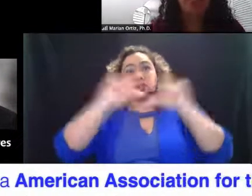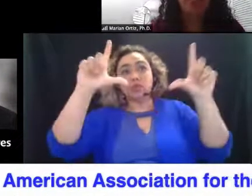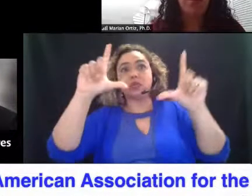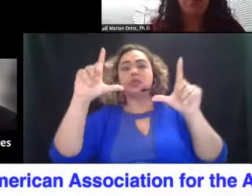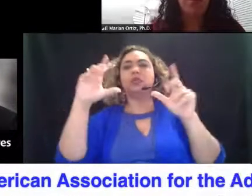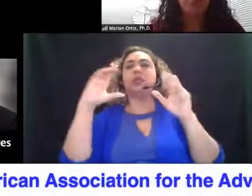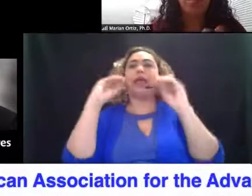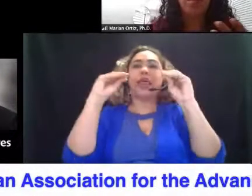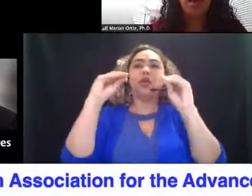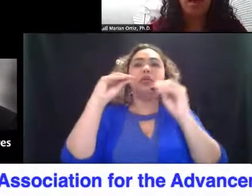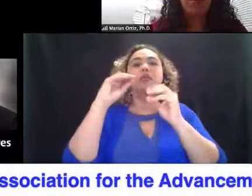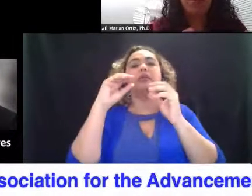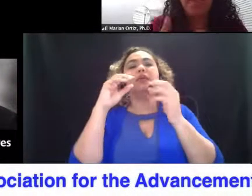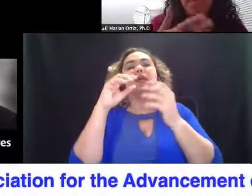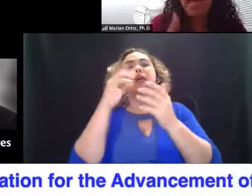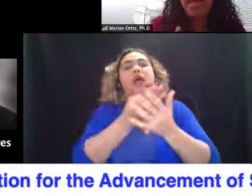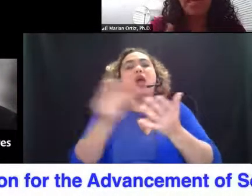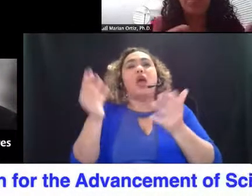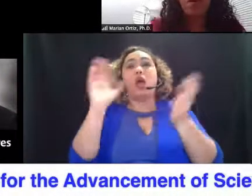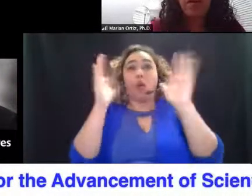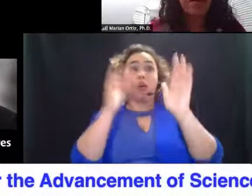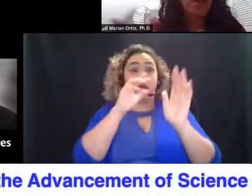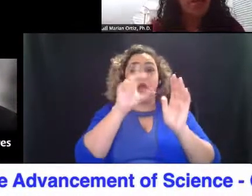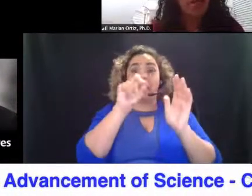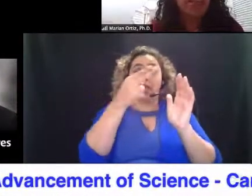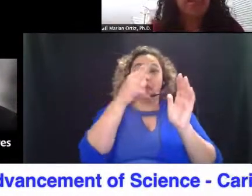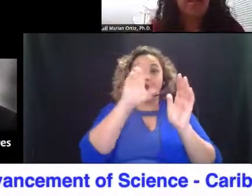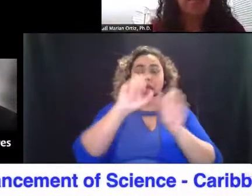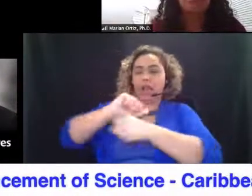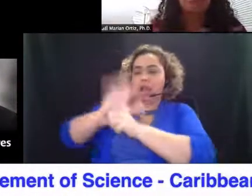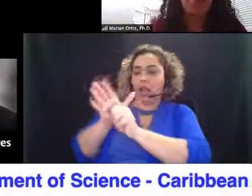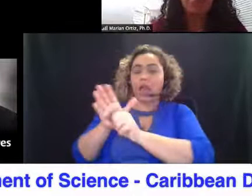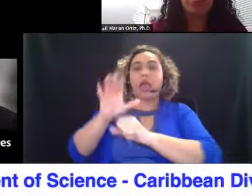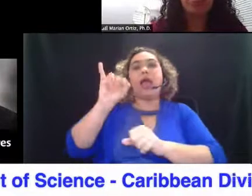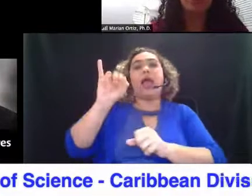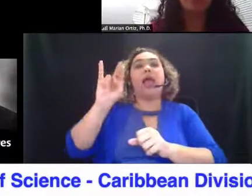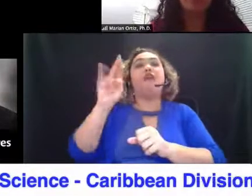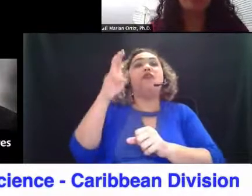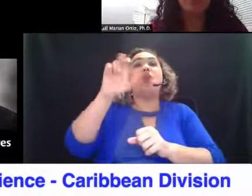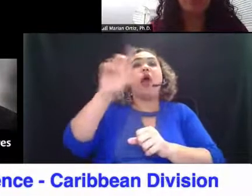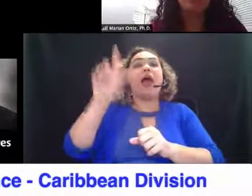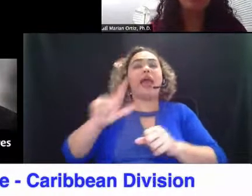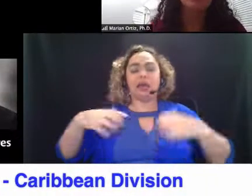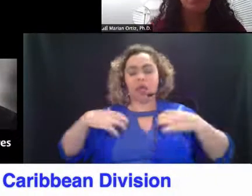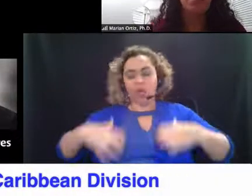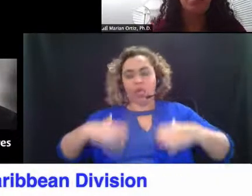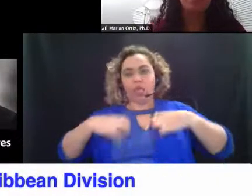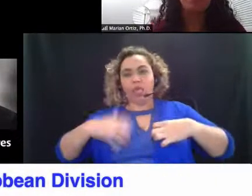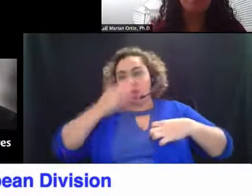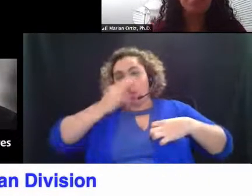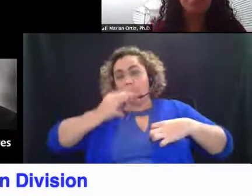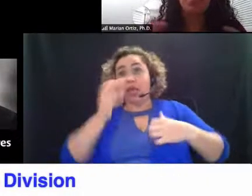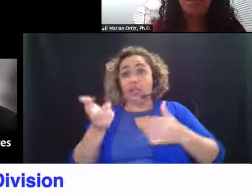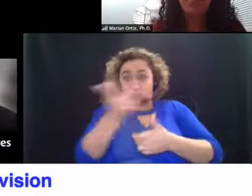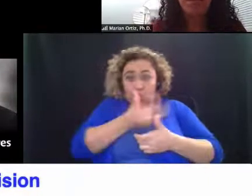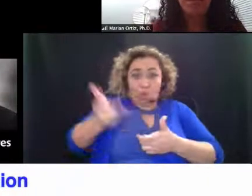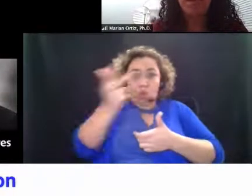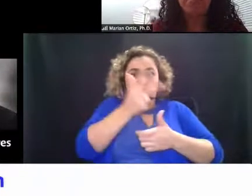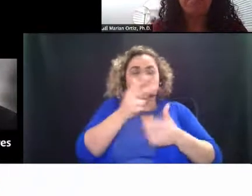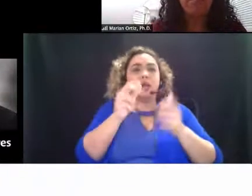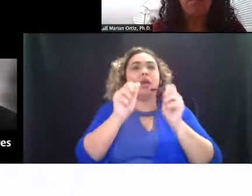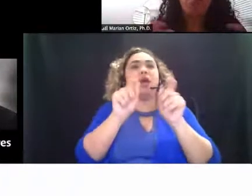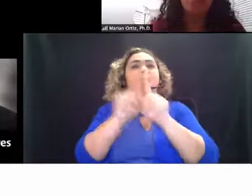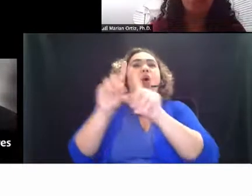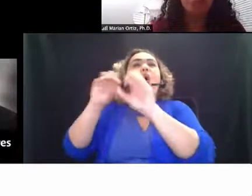material about comparing dengue, COVID, and influenza in collaboration with the Public Health Trust. We have